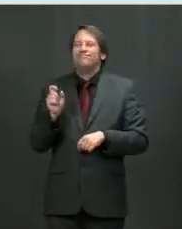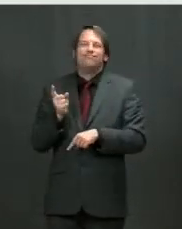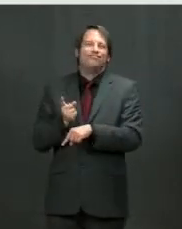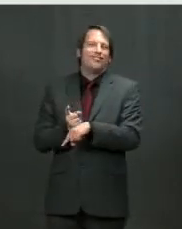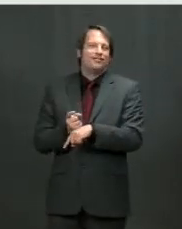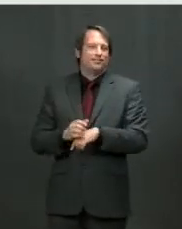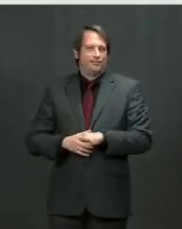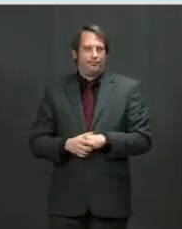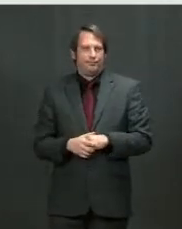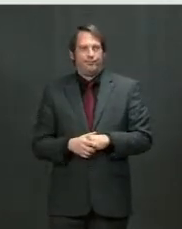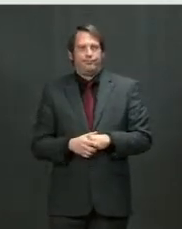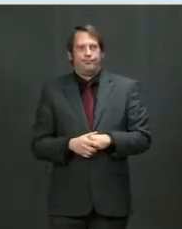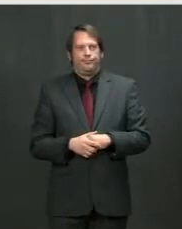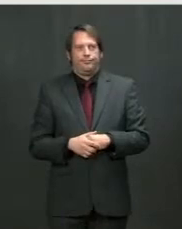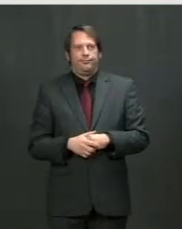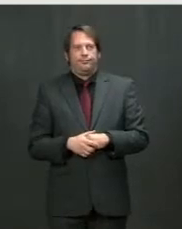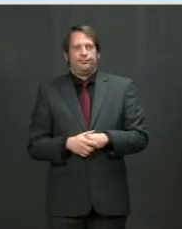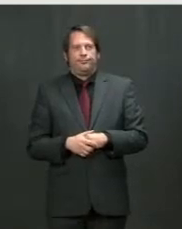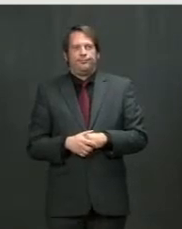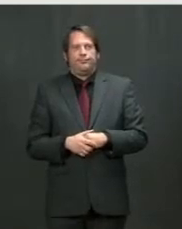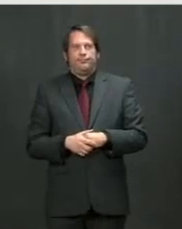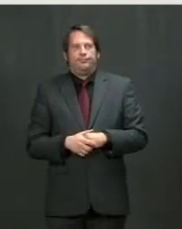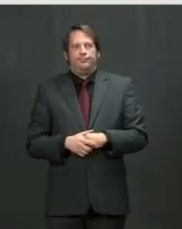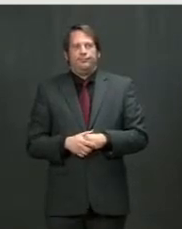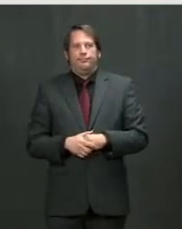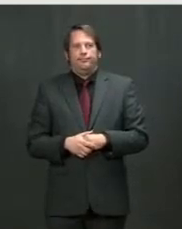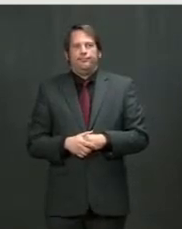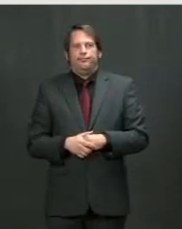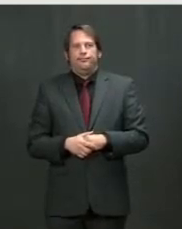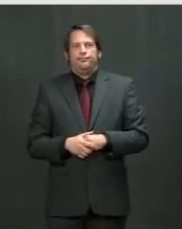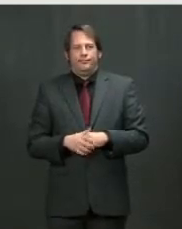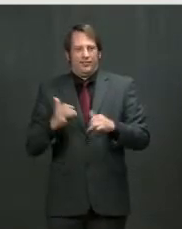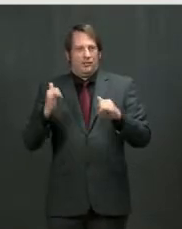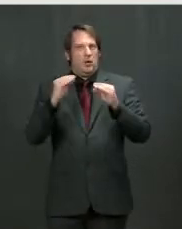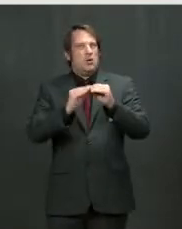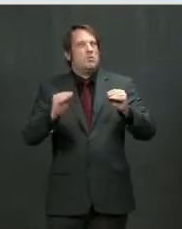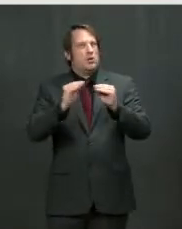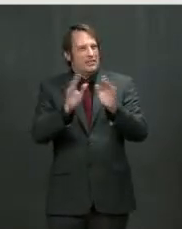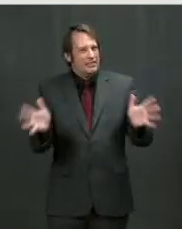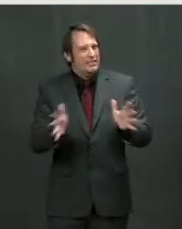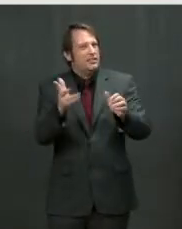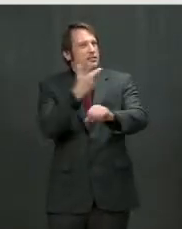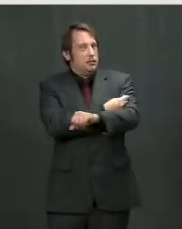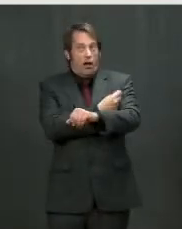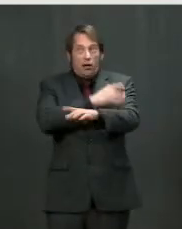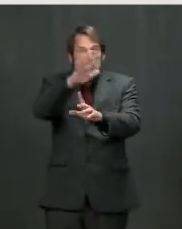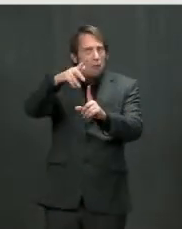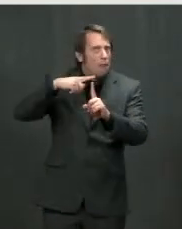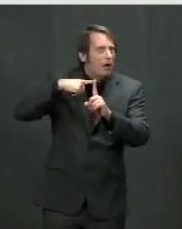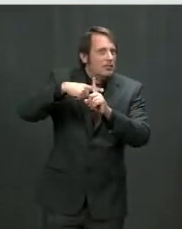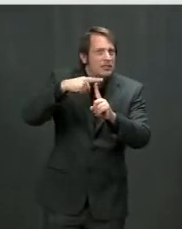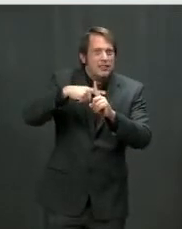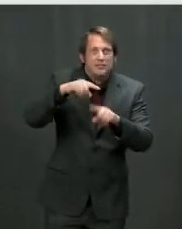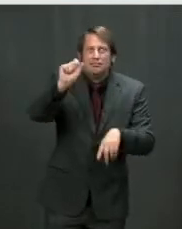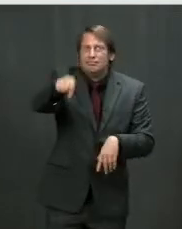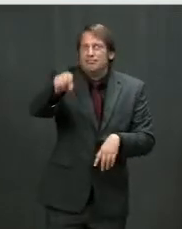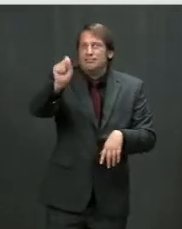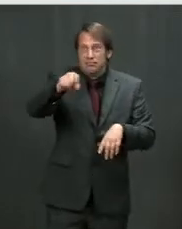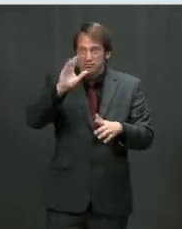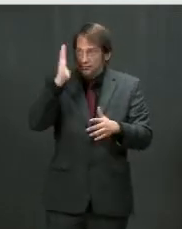more and more people. As we do so, we're seeing really encouraging trends that the vaccination is working. We're